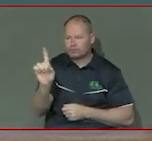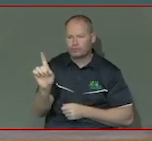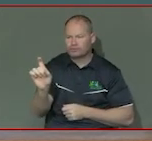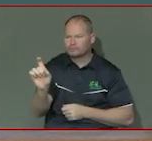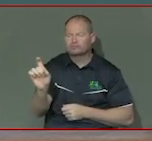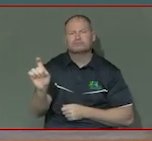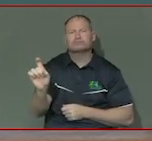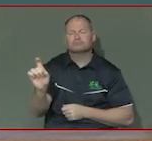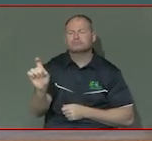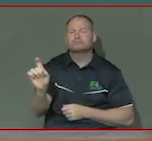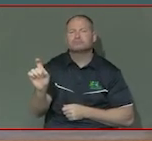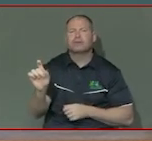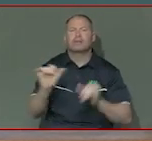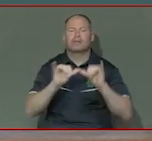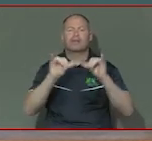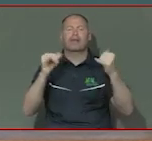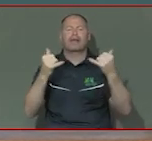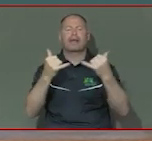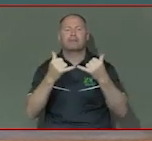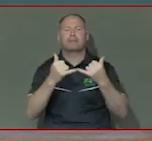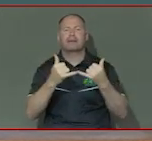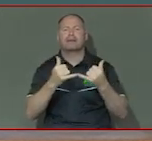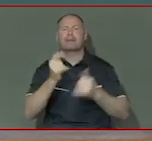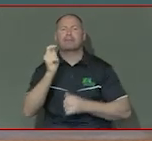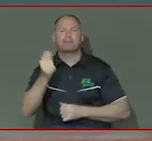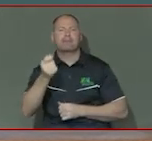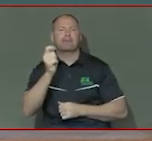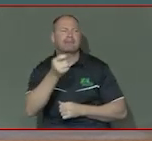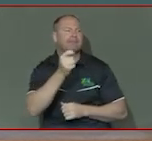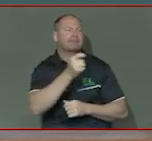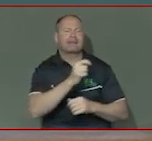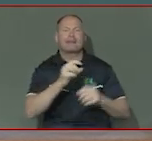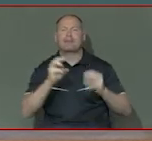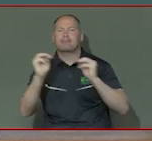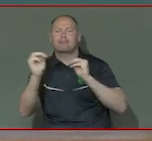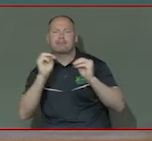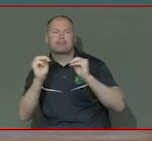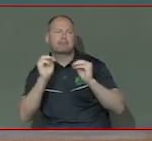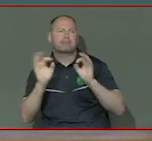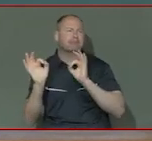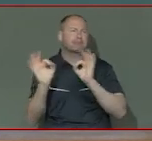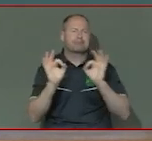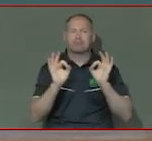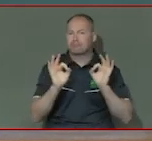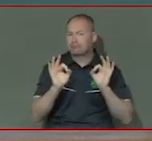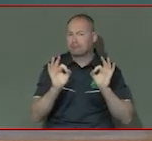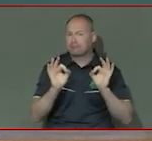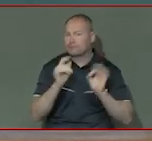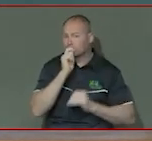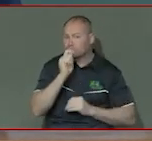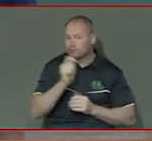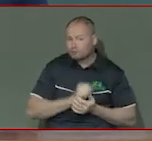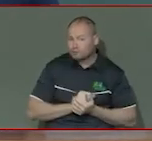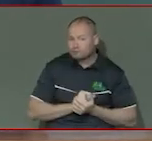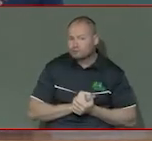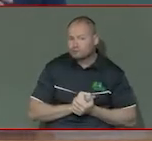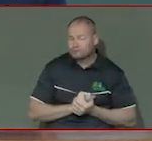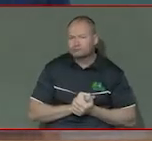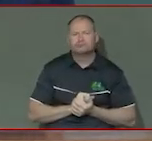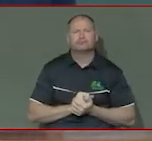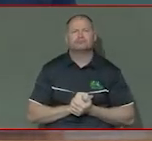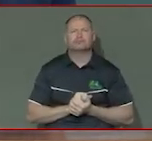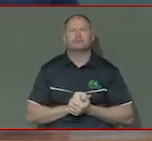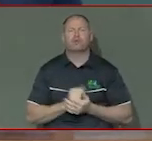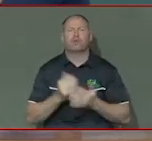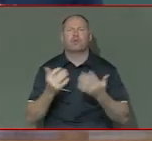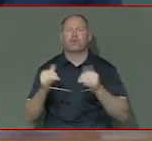company manage their expenses well? Which company manages its expenses the